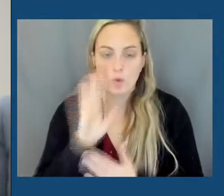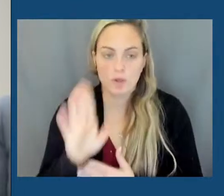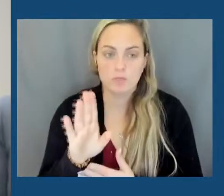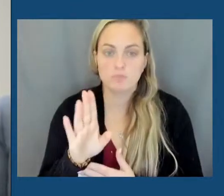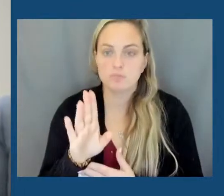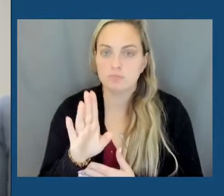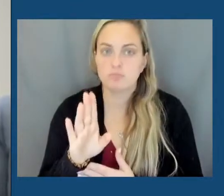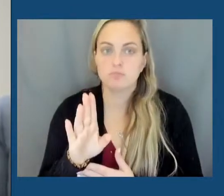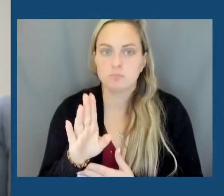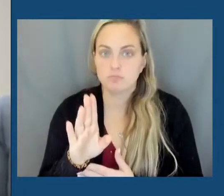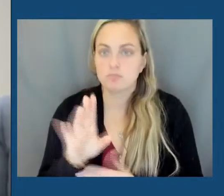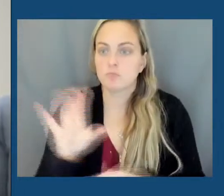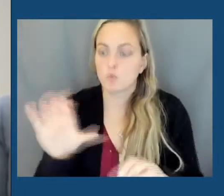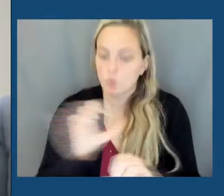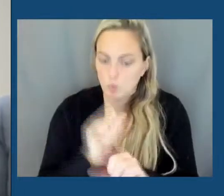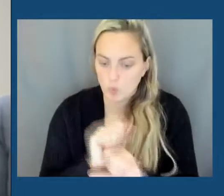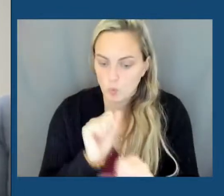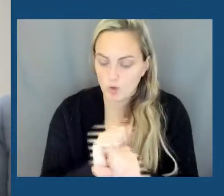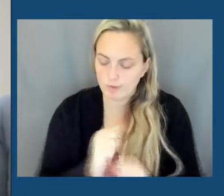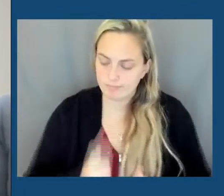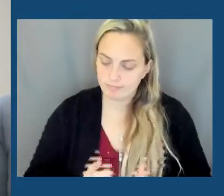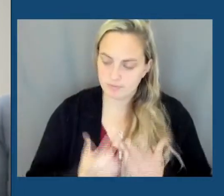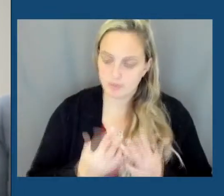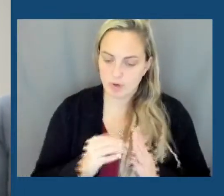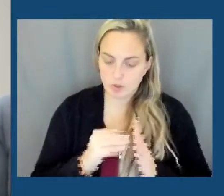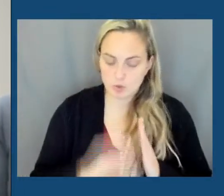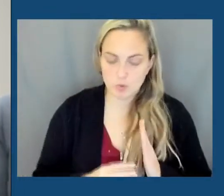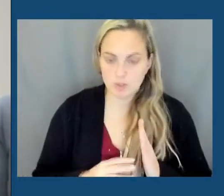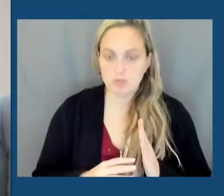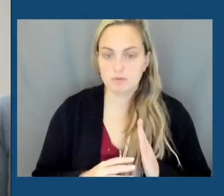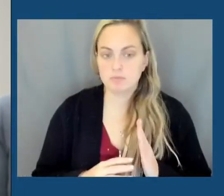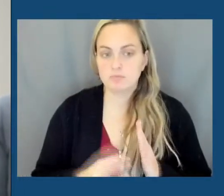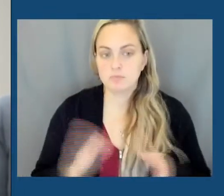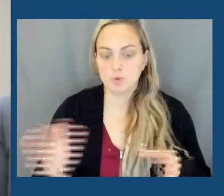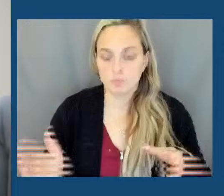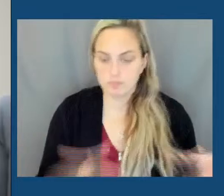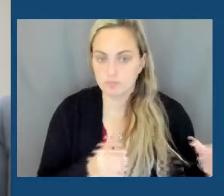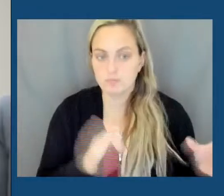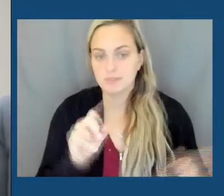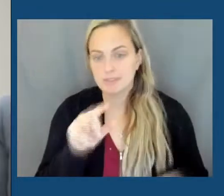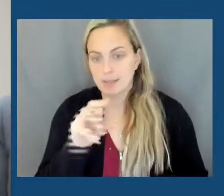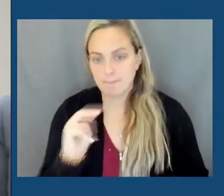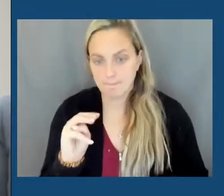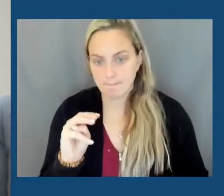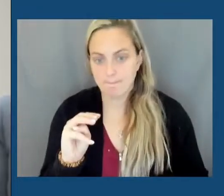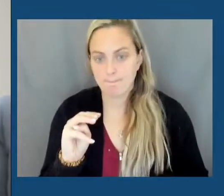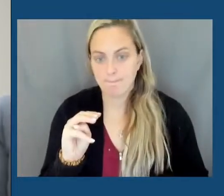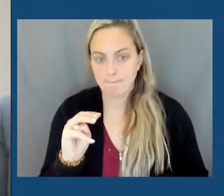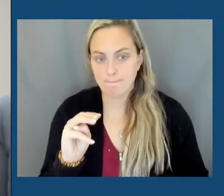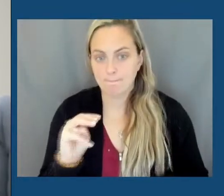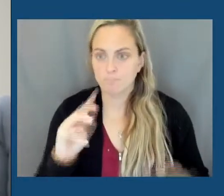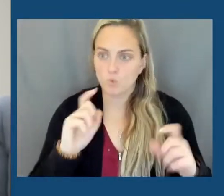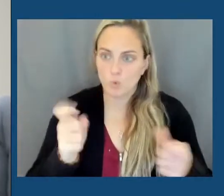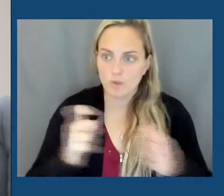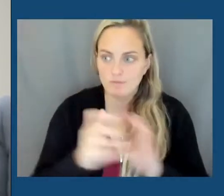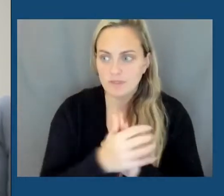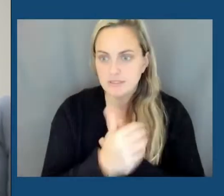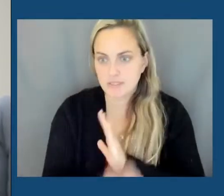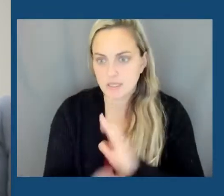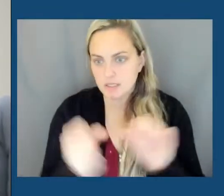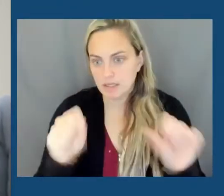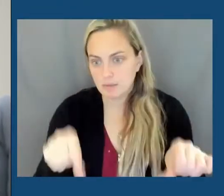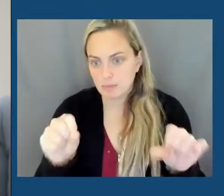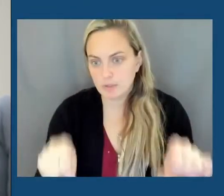do the work in inspiring students to pursue STEM, to give them the skills and the